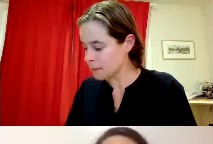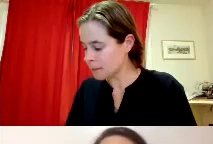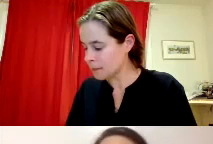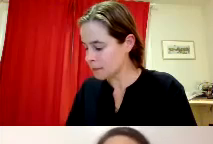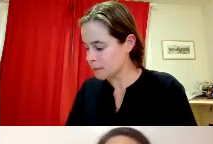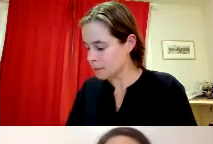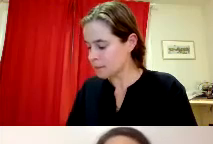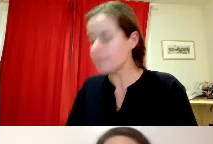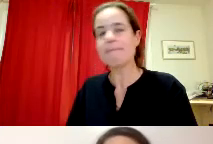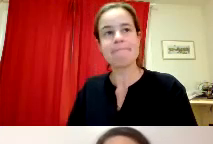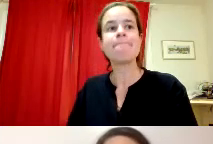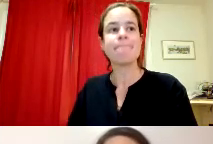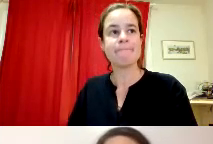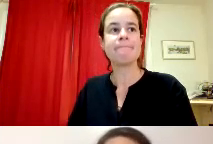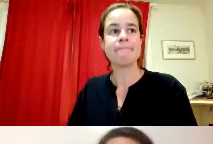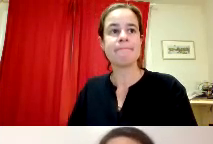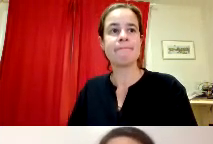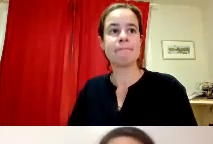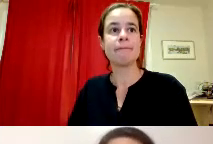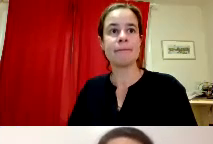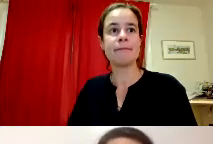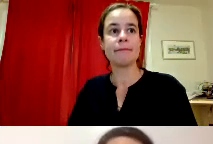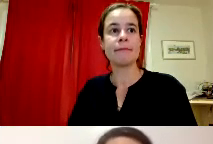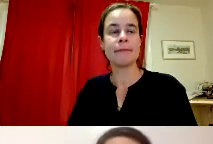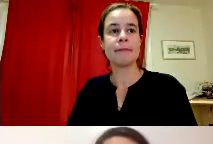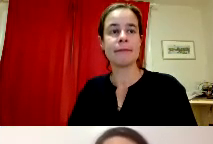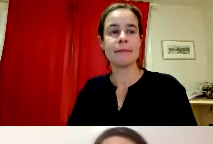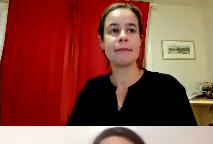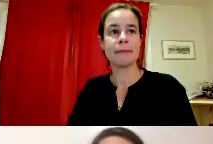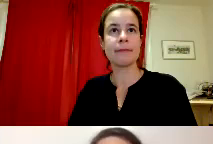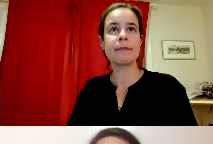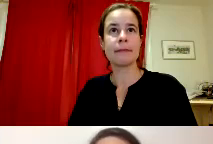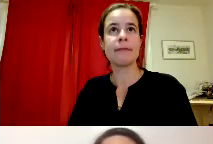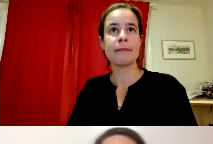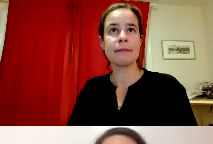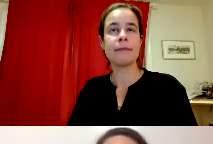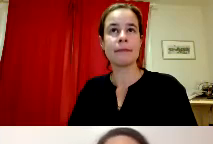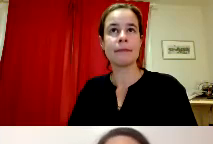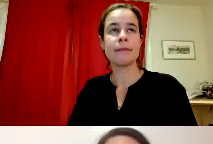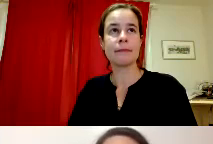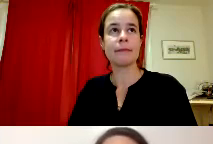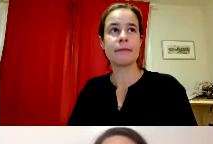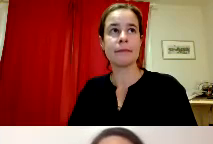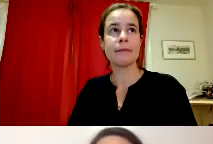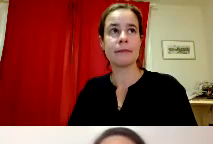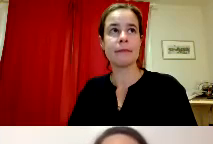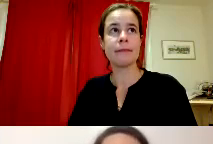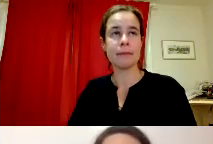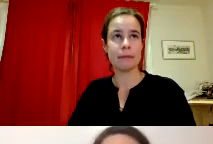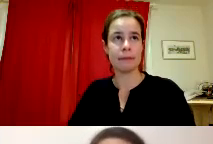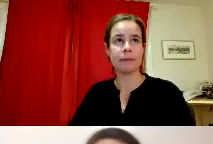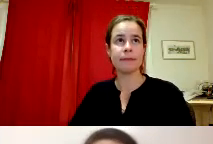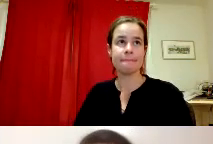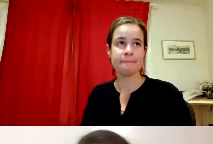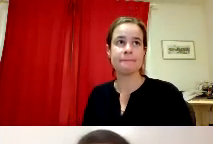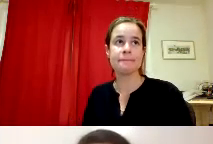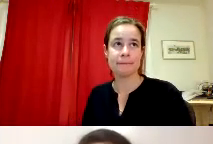which is a very common reason why women stop breastfeeding, even though it isn't always true.